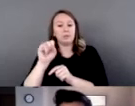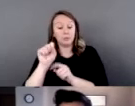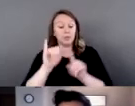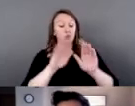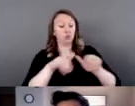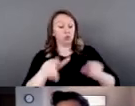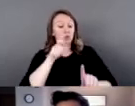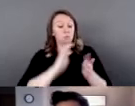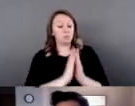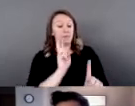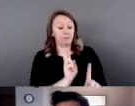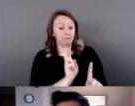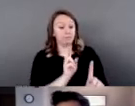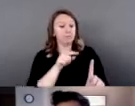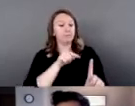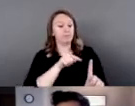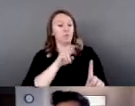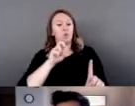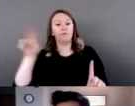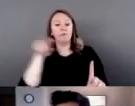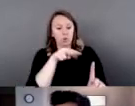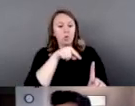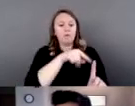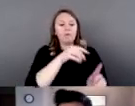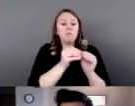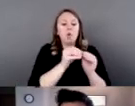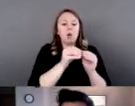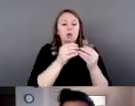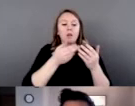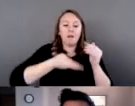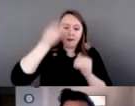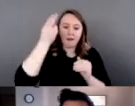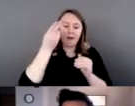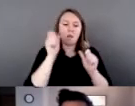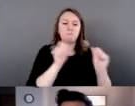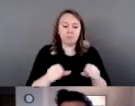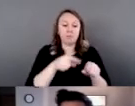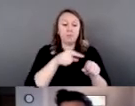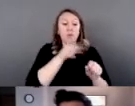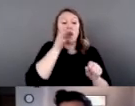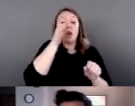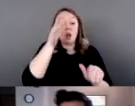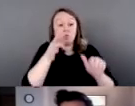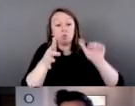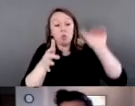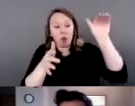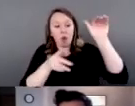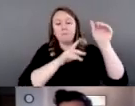greater chance of being victimized or victimizing others. So in other words, a child that is